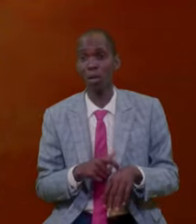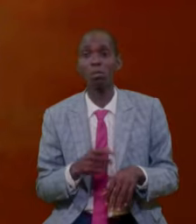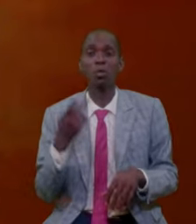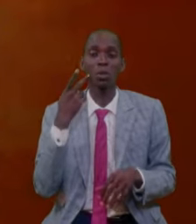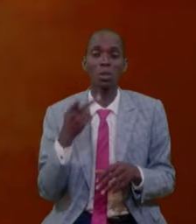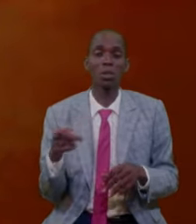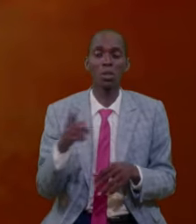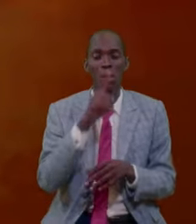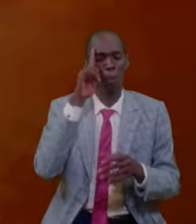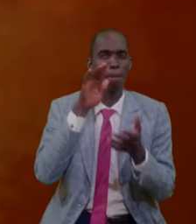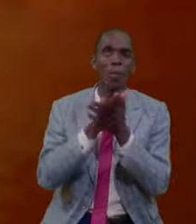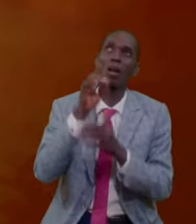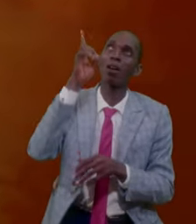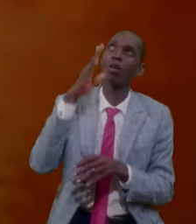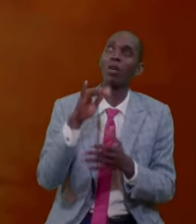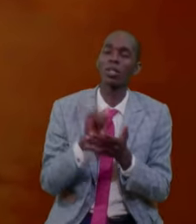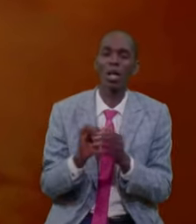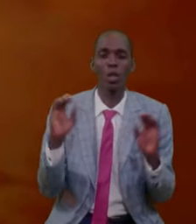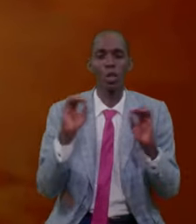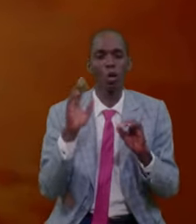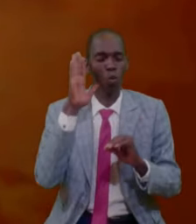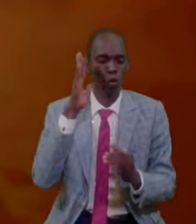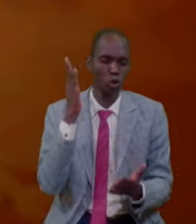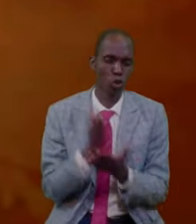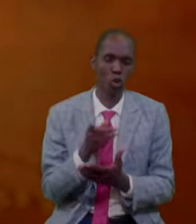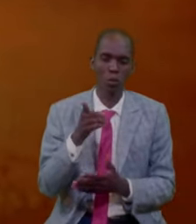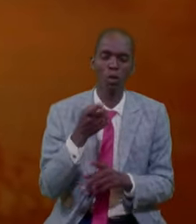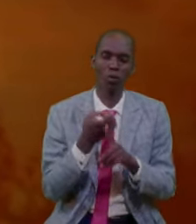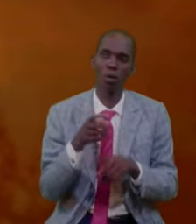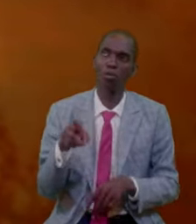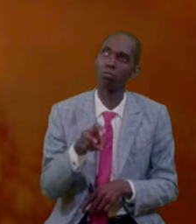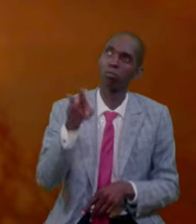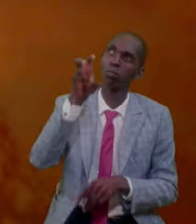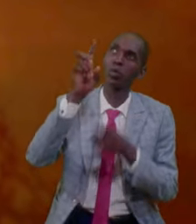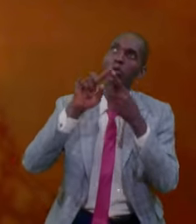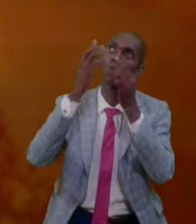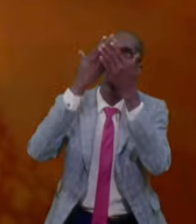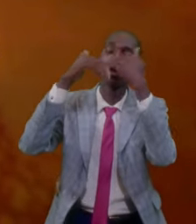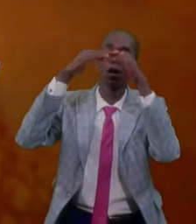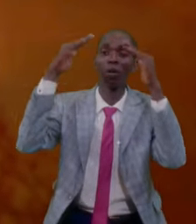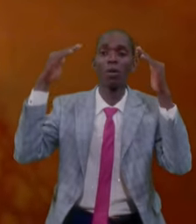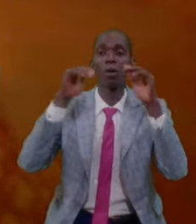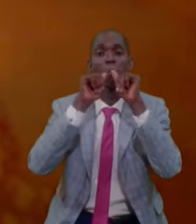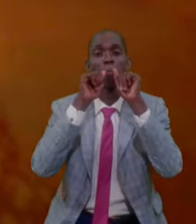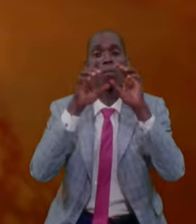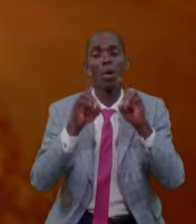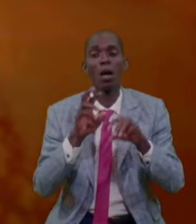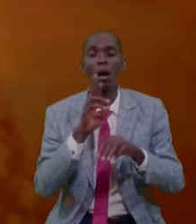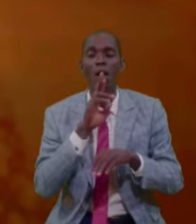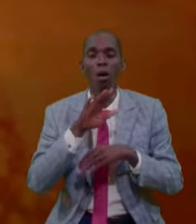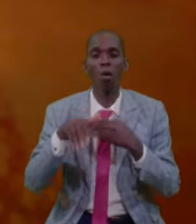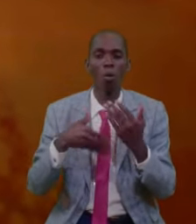stop them on this onward journey to heaven. Blessed are all